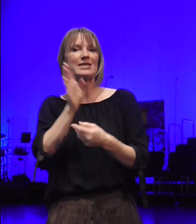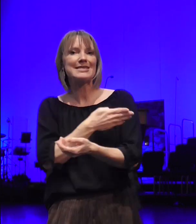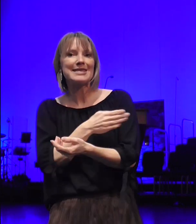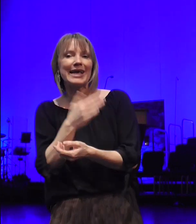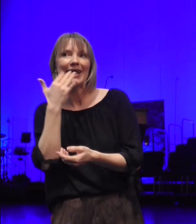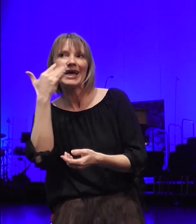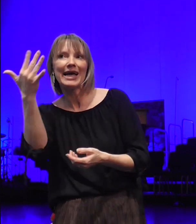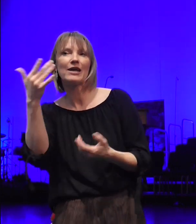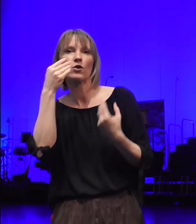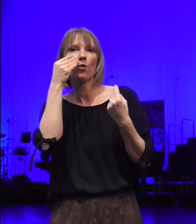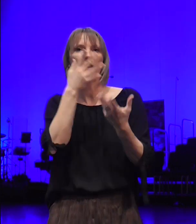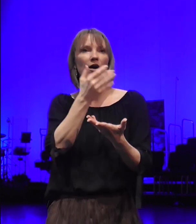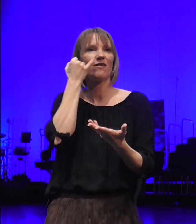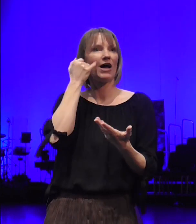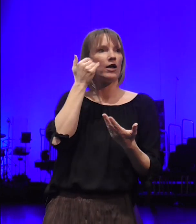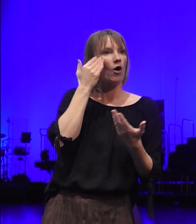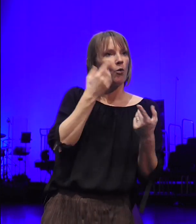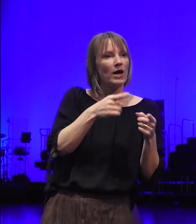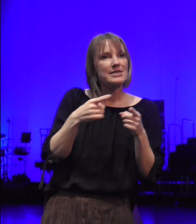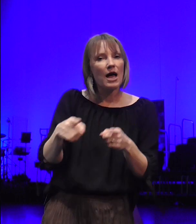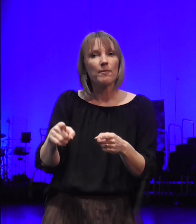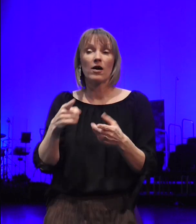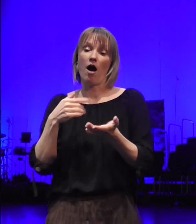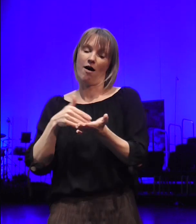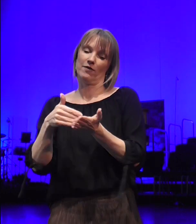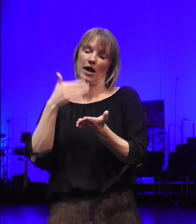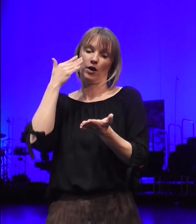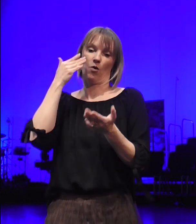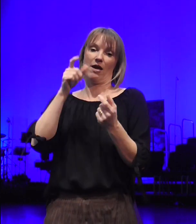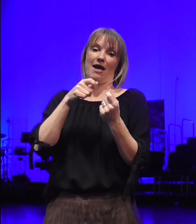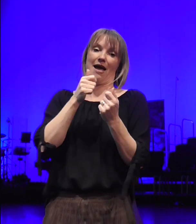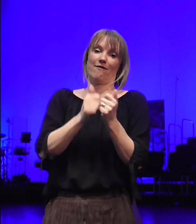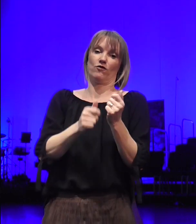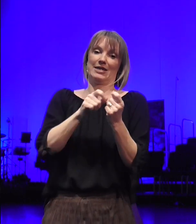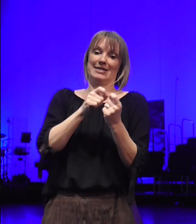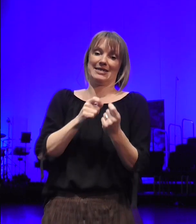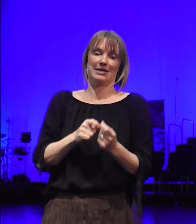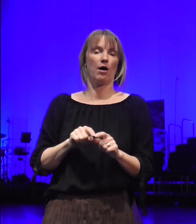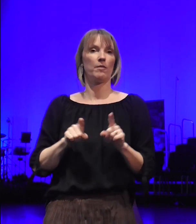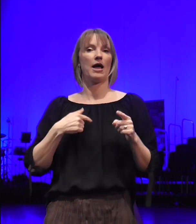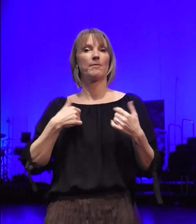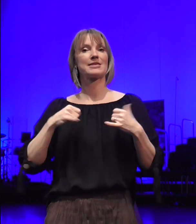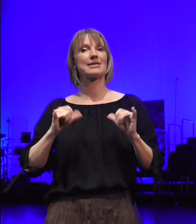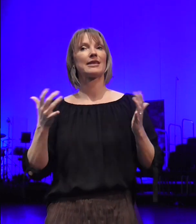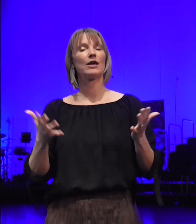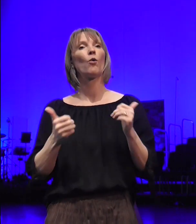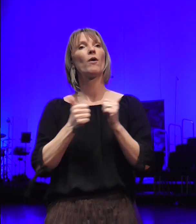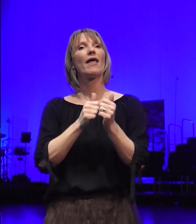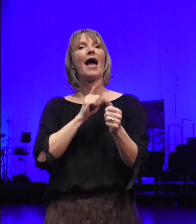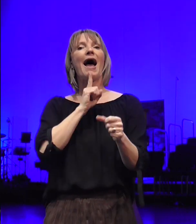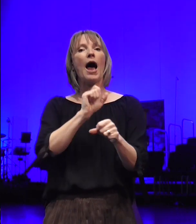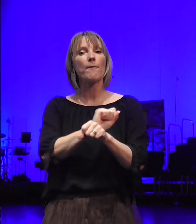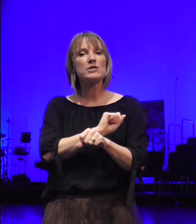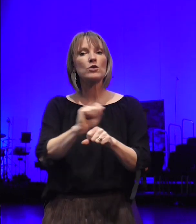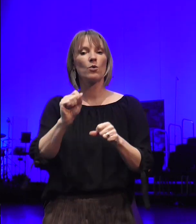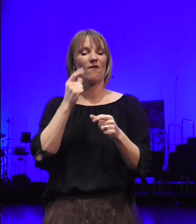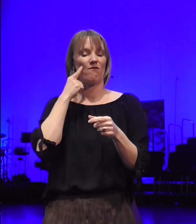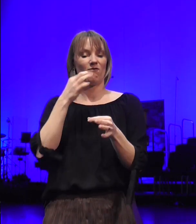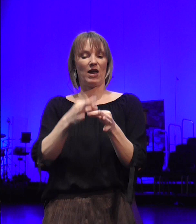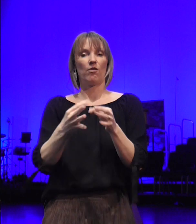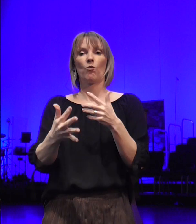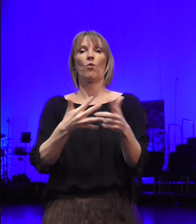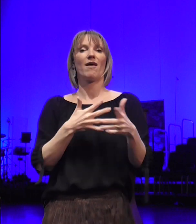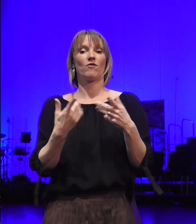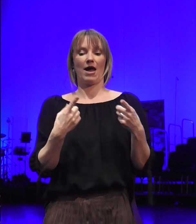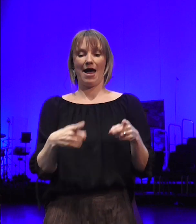don't care what I know is going on. And I know often every detail of what's going to happen in the service. I'm still here with absolute faith that no matter what